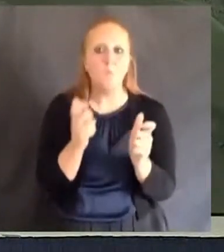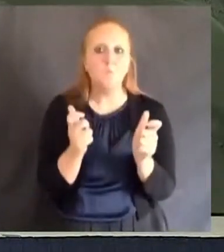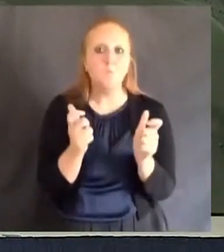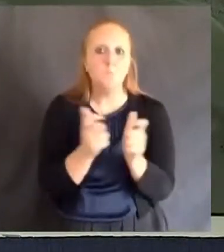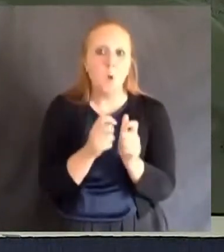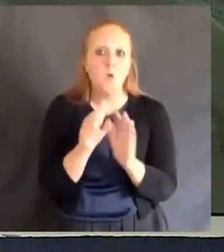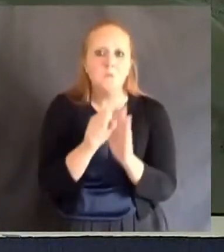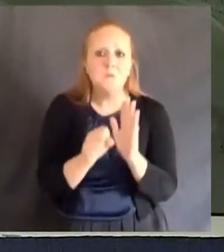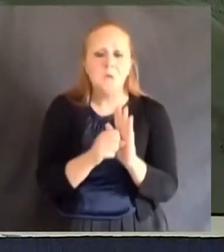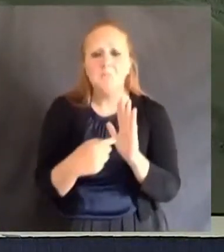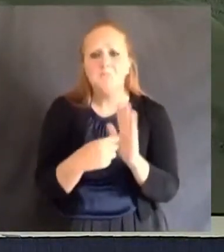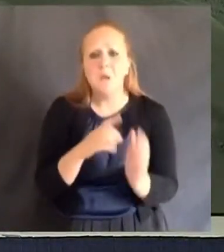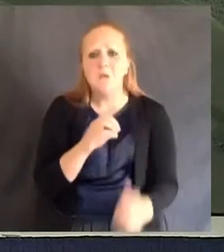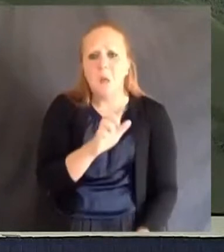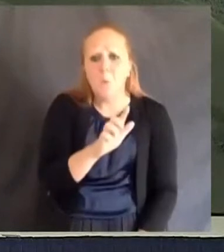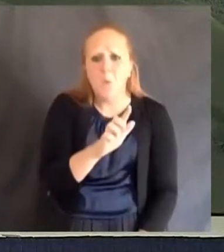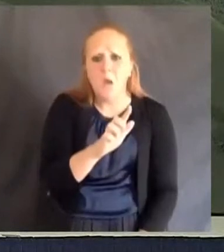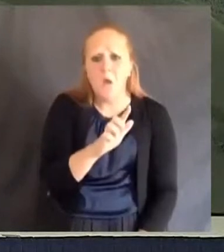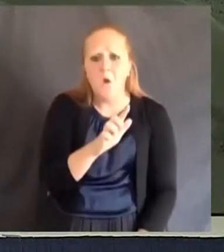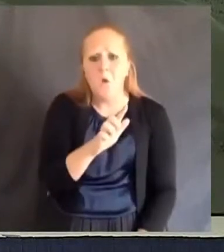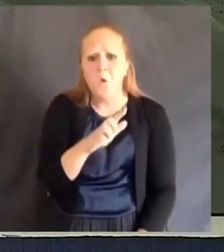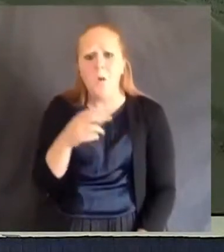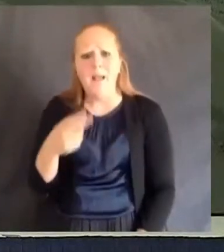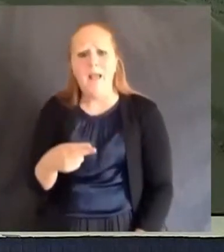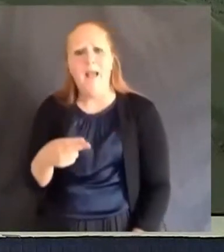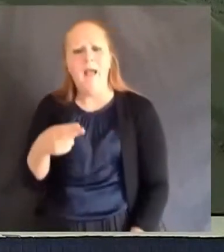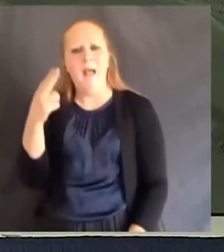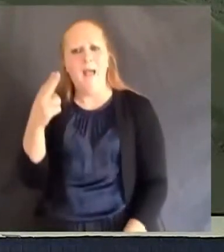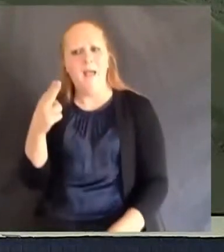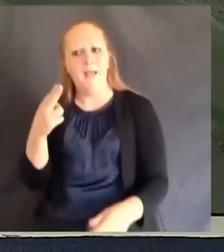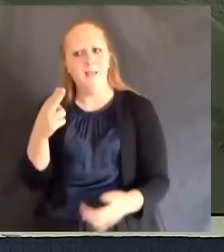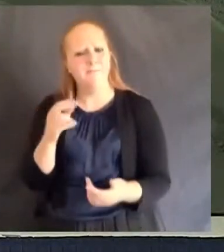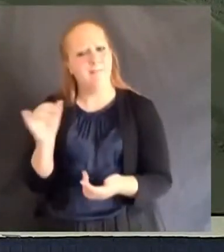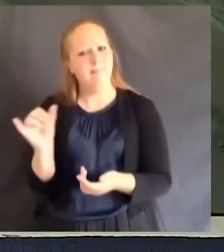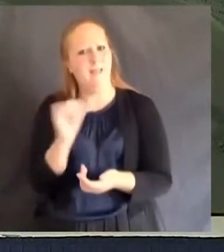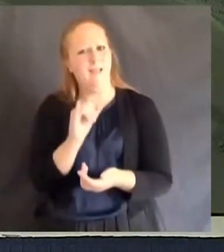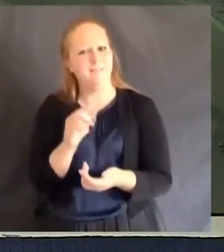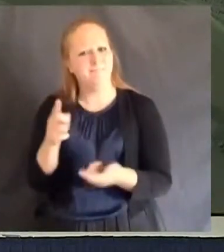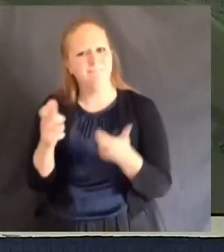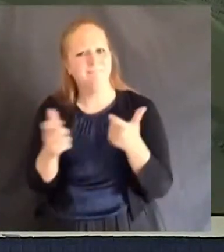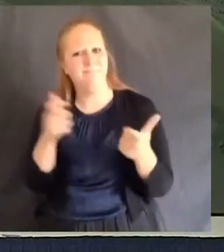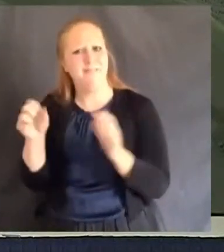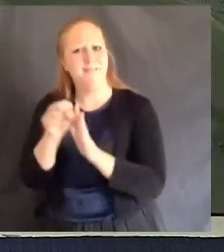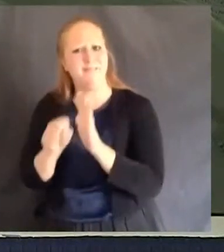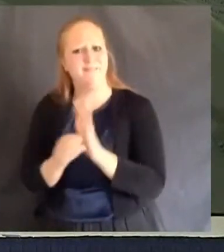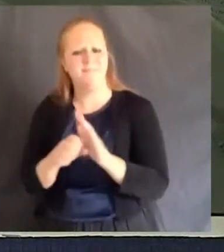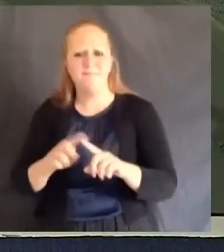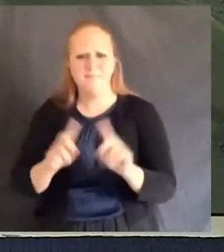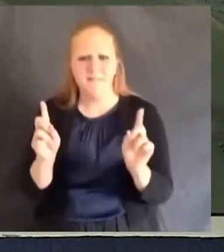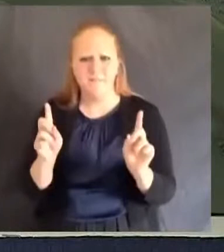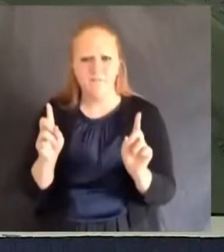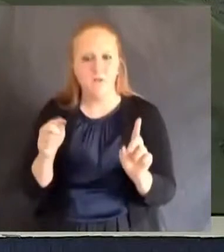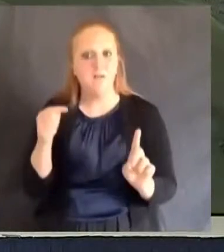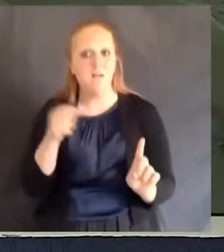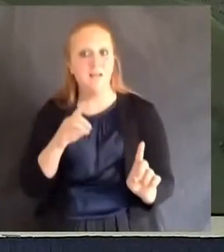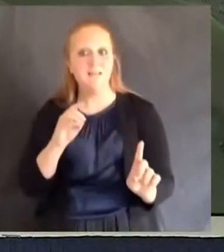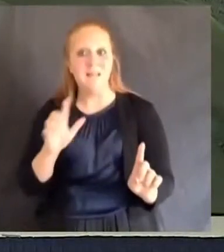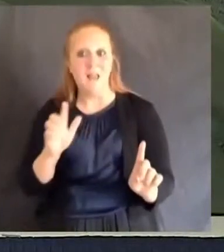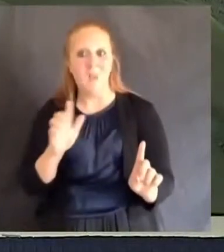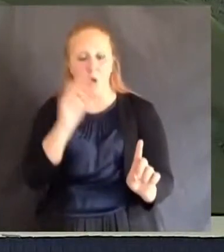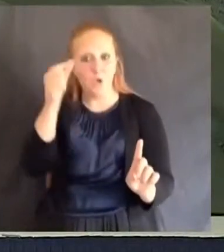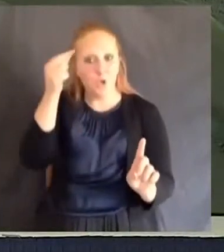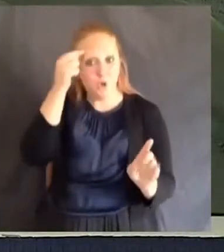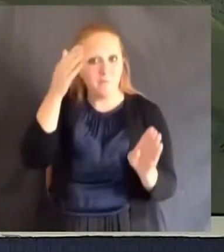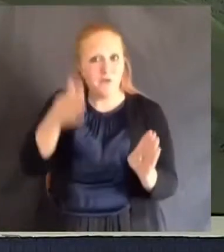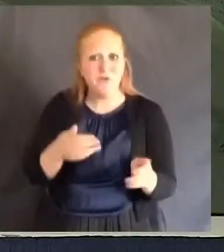larger state. And he has been, he's a good governor, and he is a partner, and we do a lot of